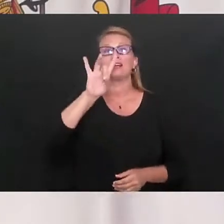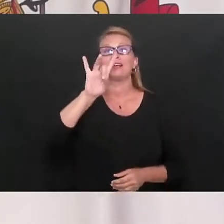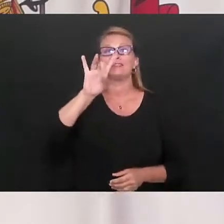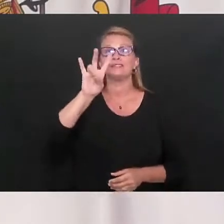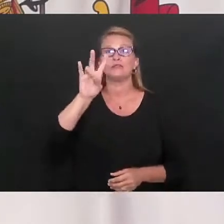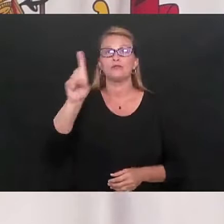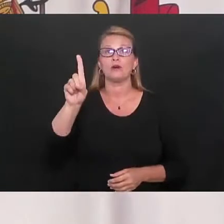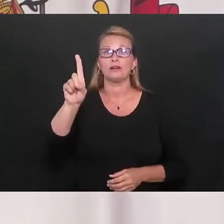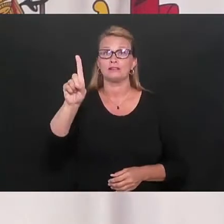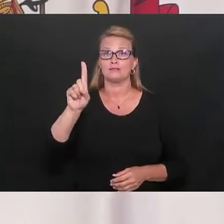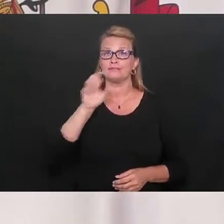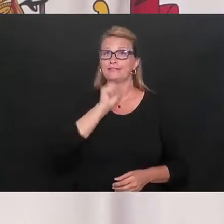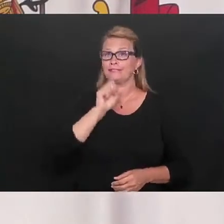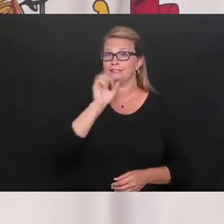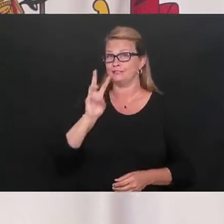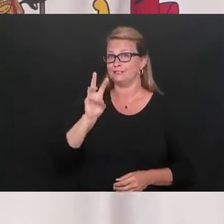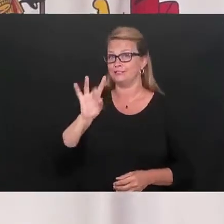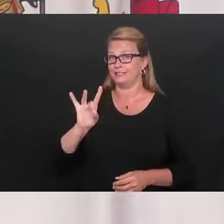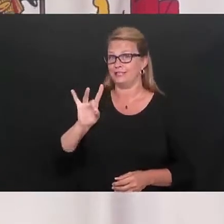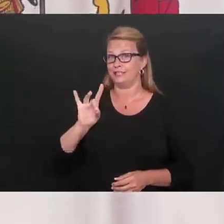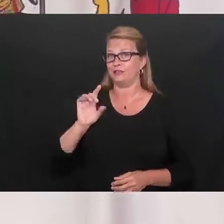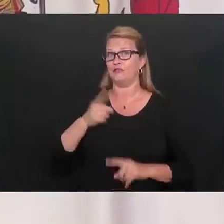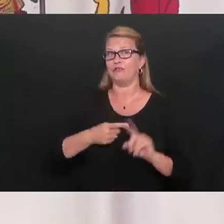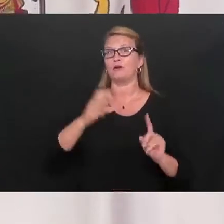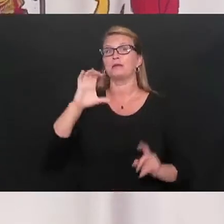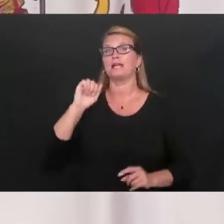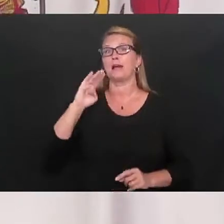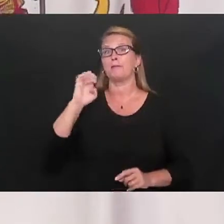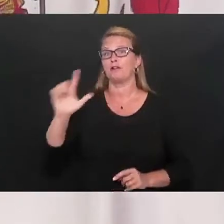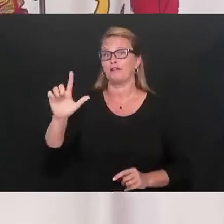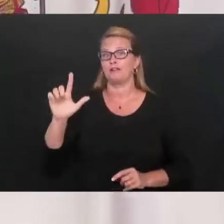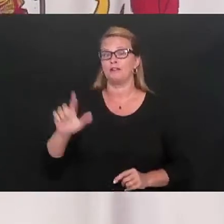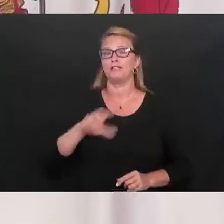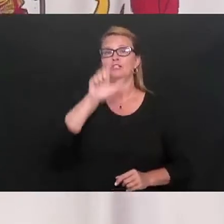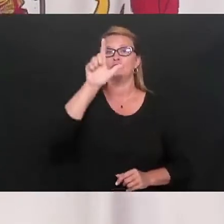2,871st death is a 68-year-old female from Cabell County. The